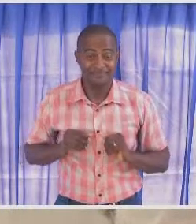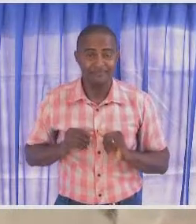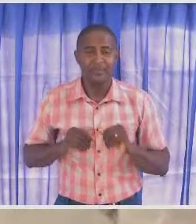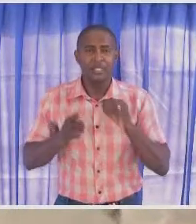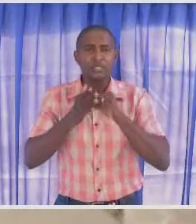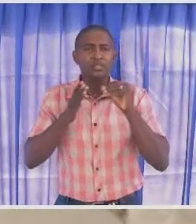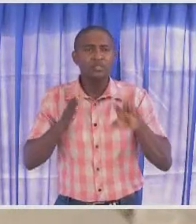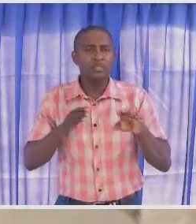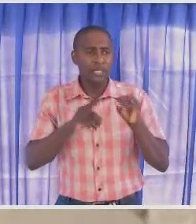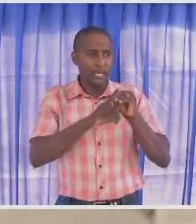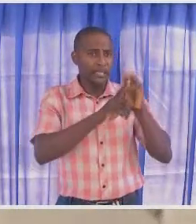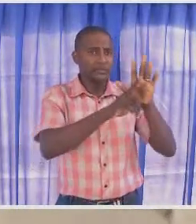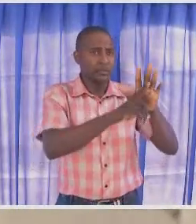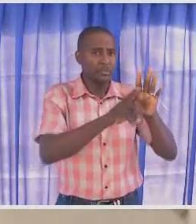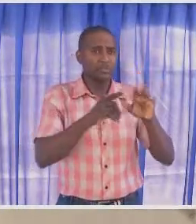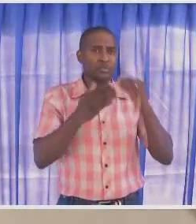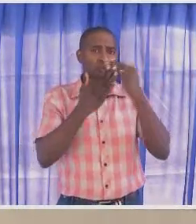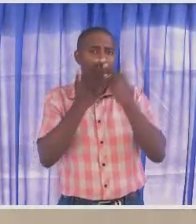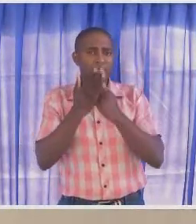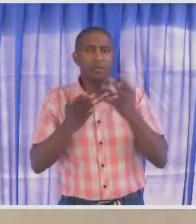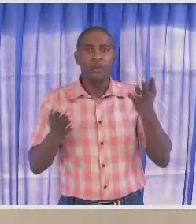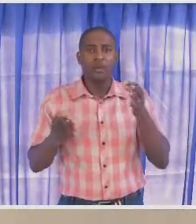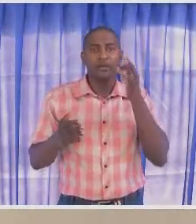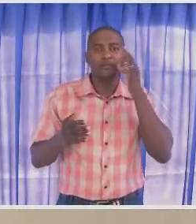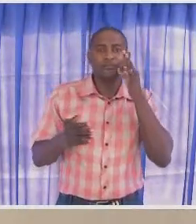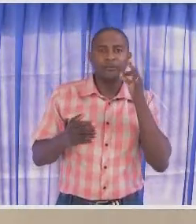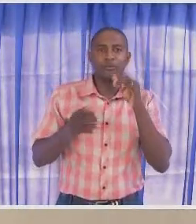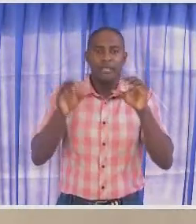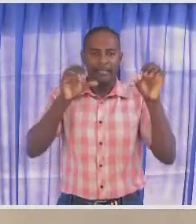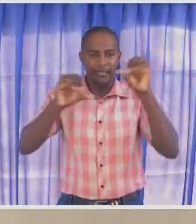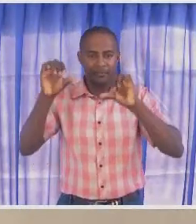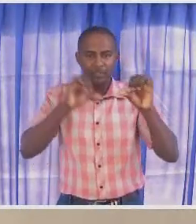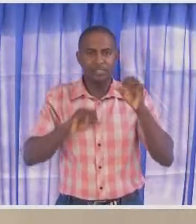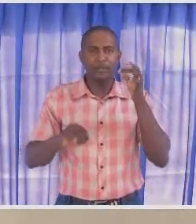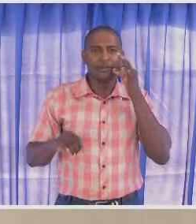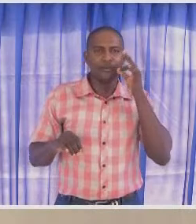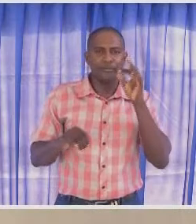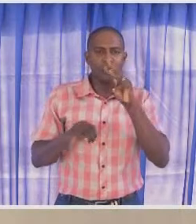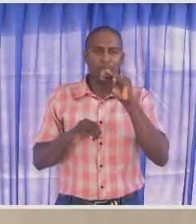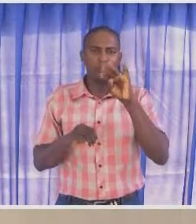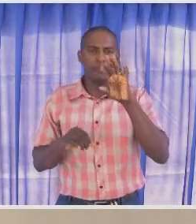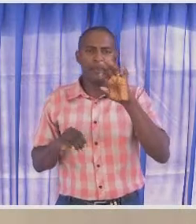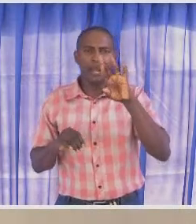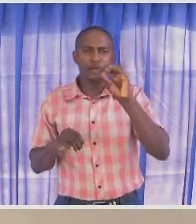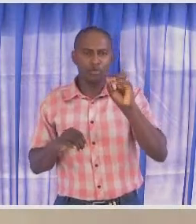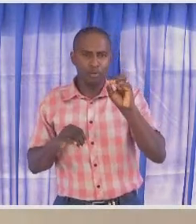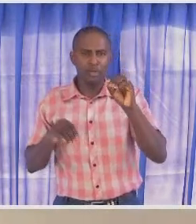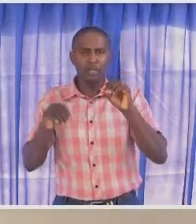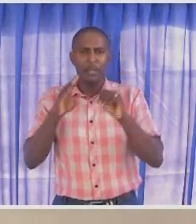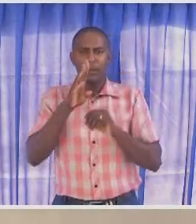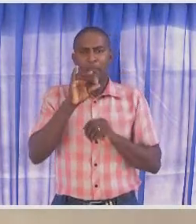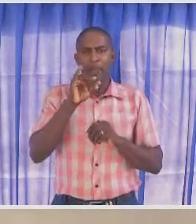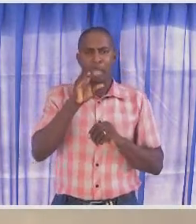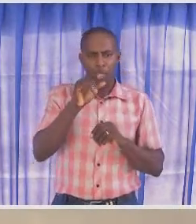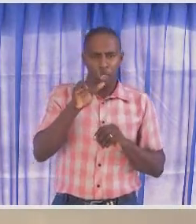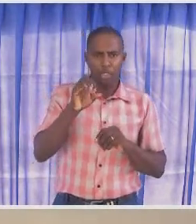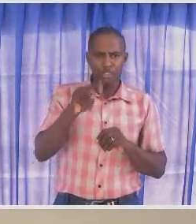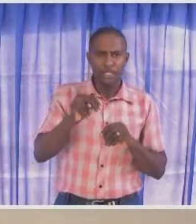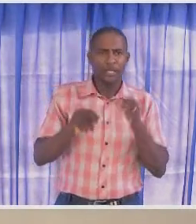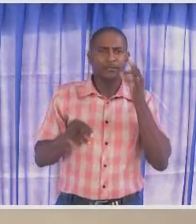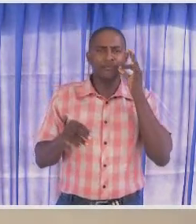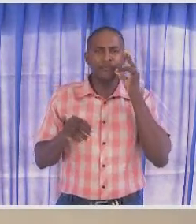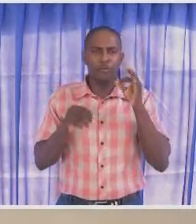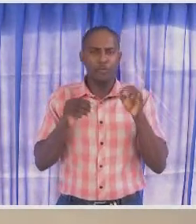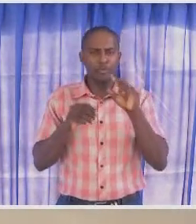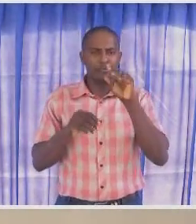Students are exposed to courses such as food chemistry, food microbiology, food engineering, and